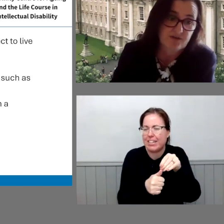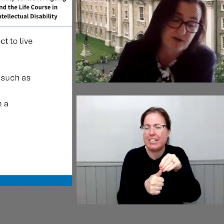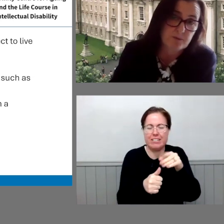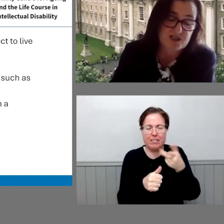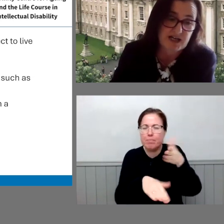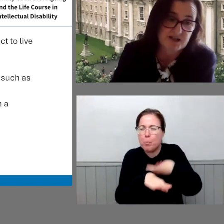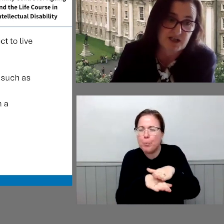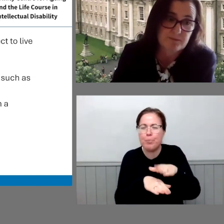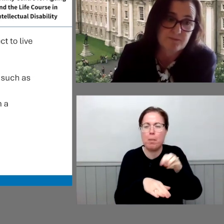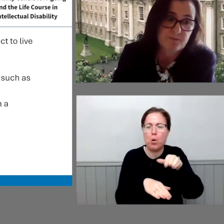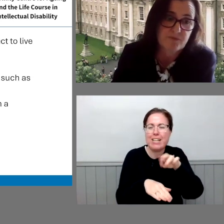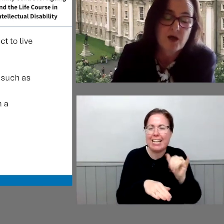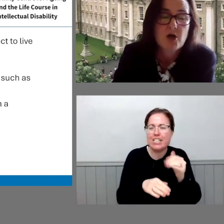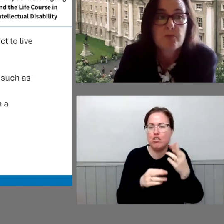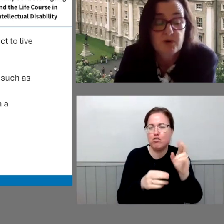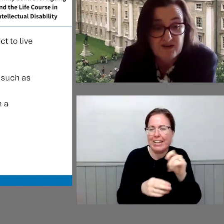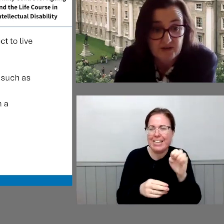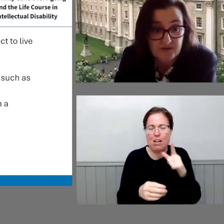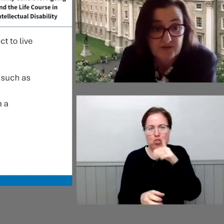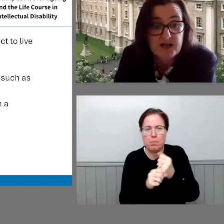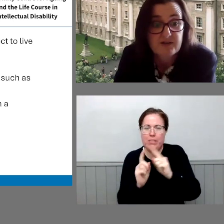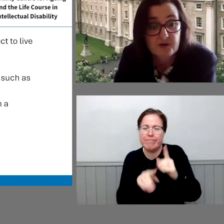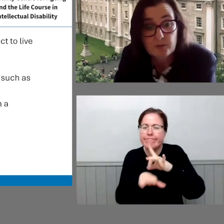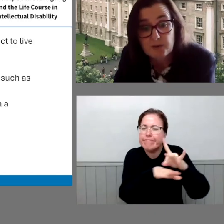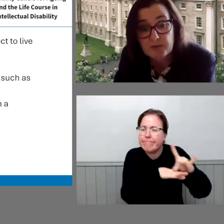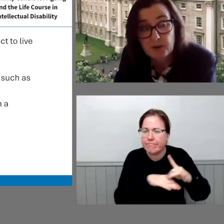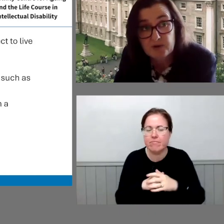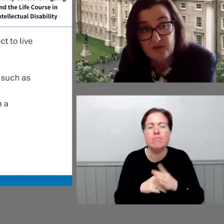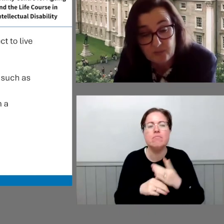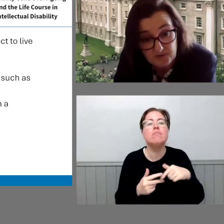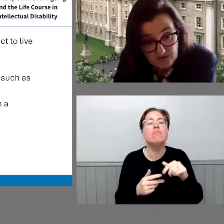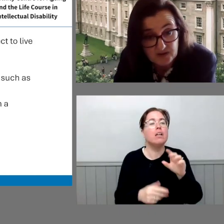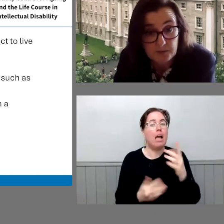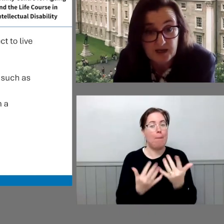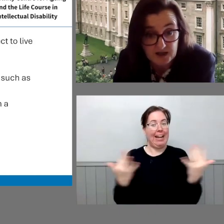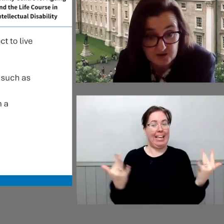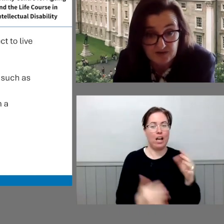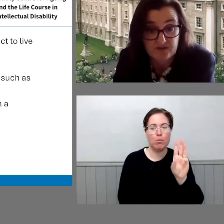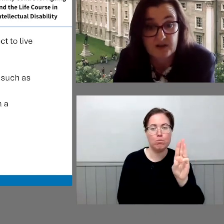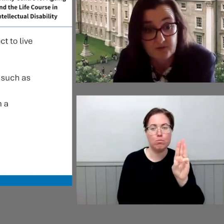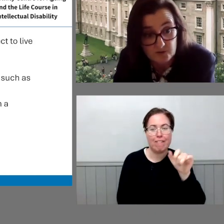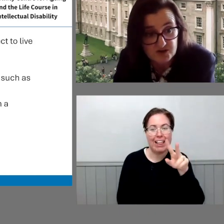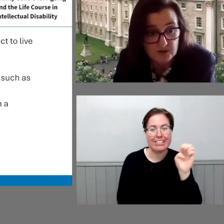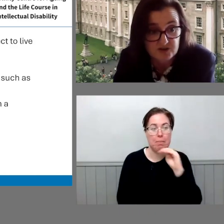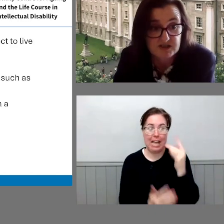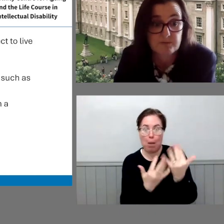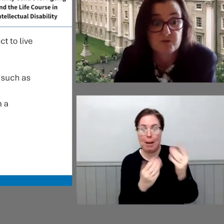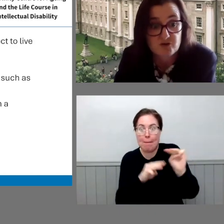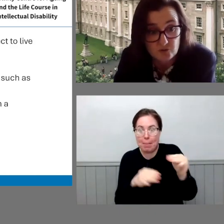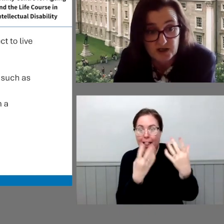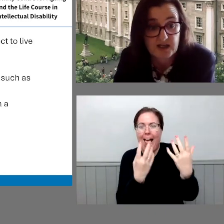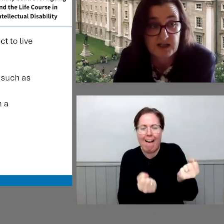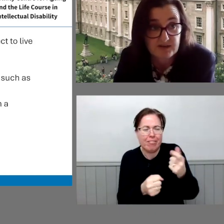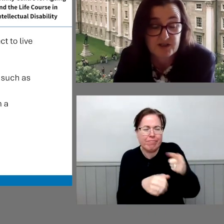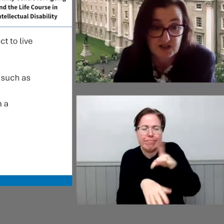reflects differences in mortality. Prevalence is the number of people with a specific characteristic, such as